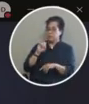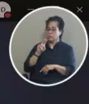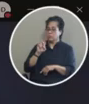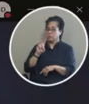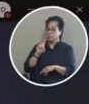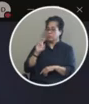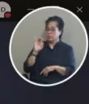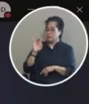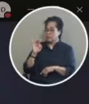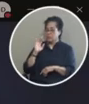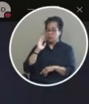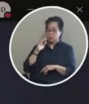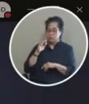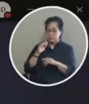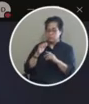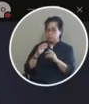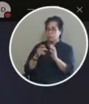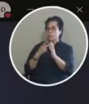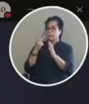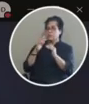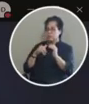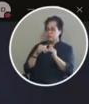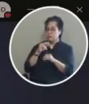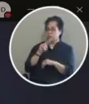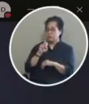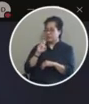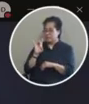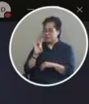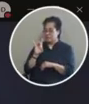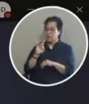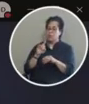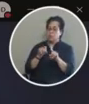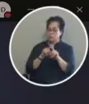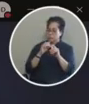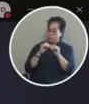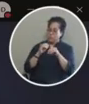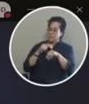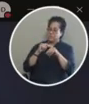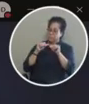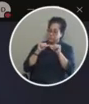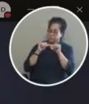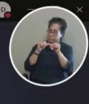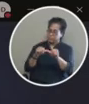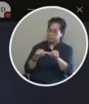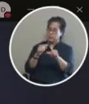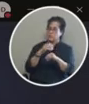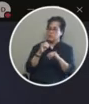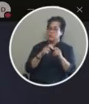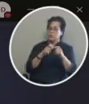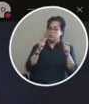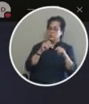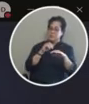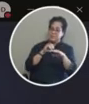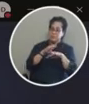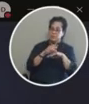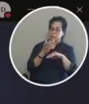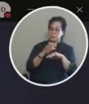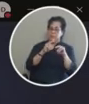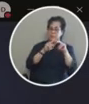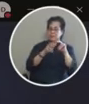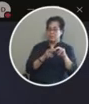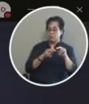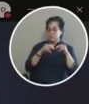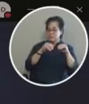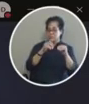will be twice as bad as 2008 and will be sustained for a longer period of time, and that the largest impact will come from decrease in